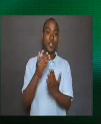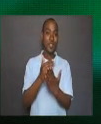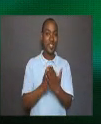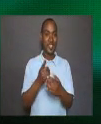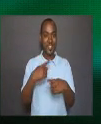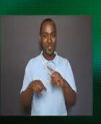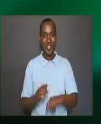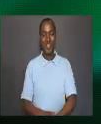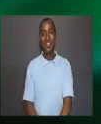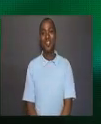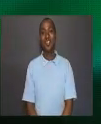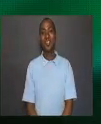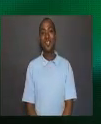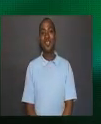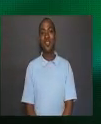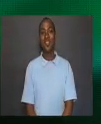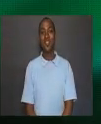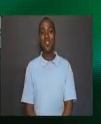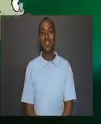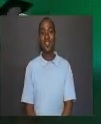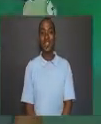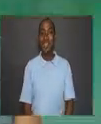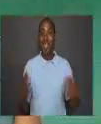Let's get back to our lesson.